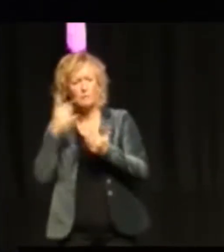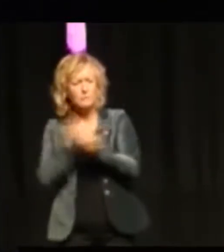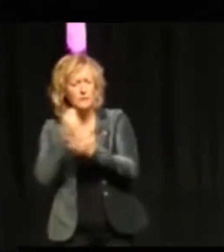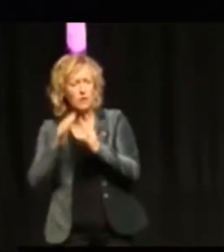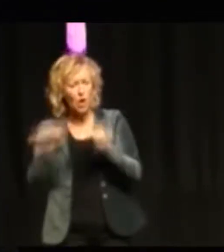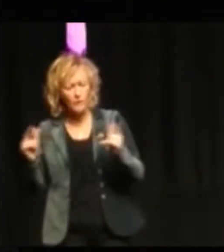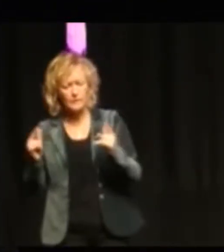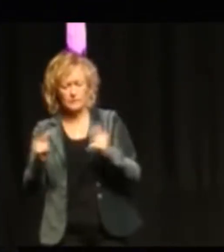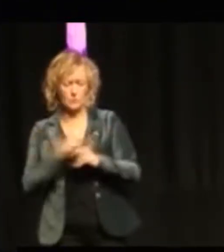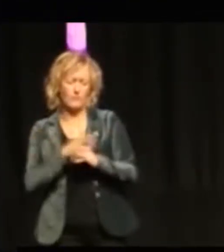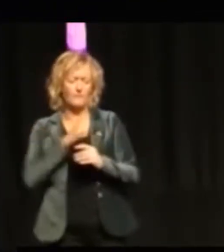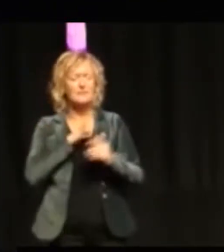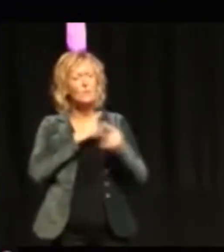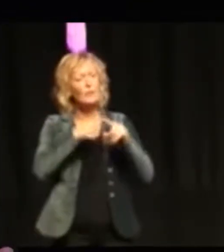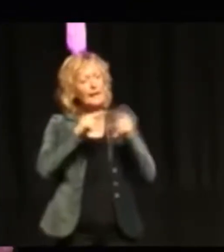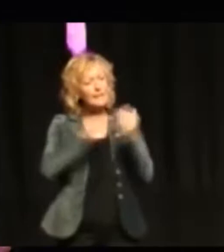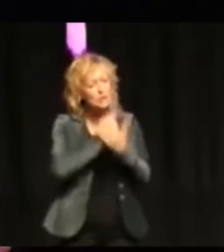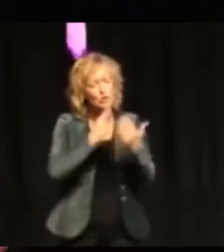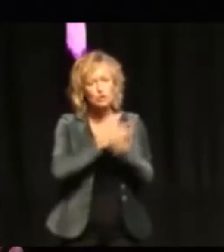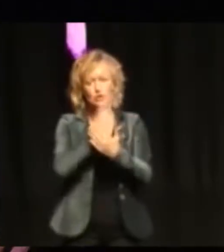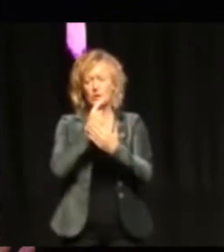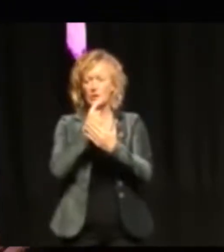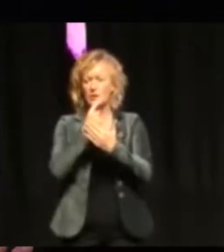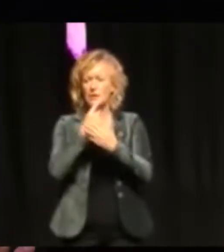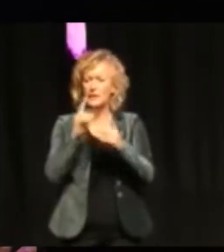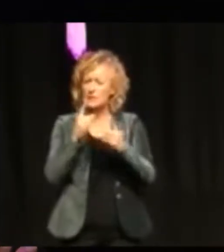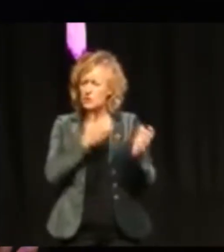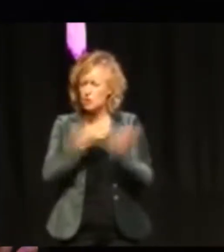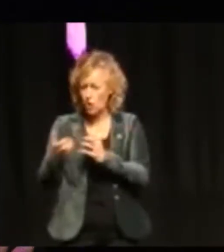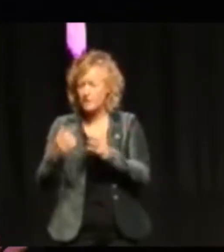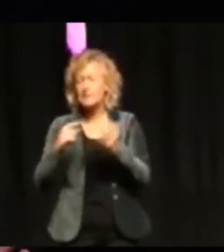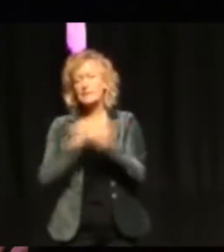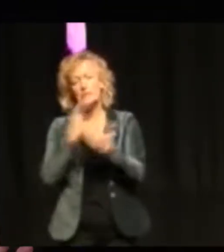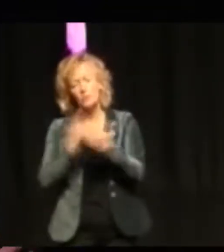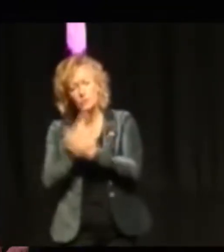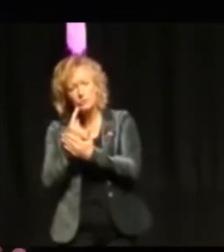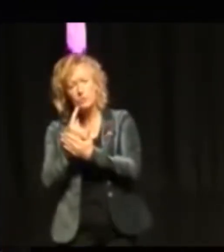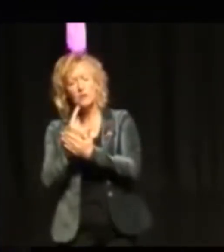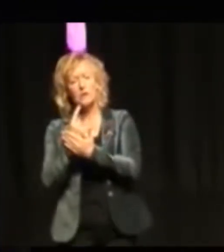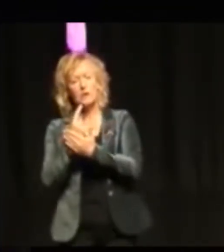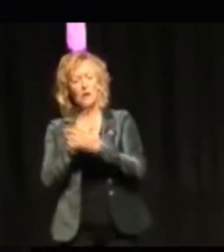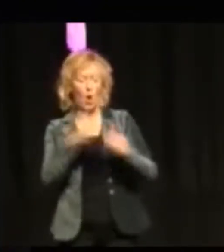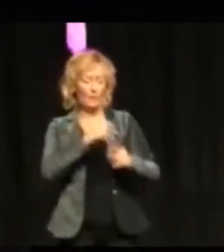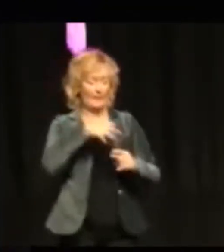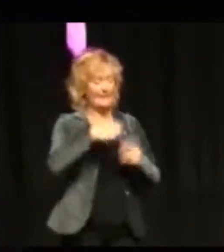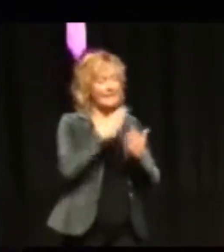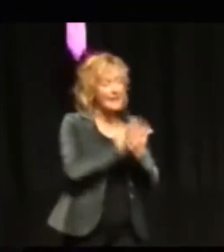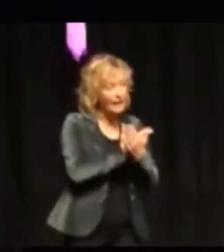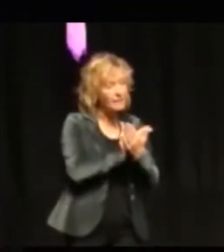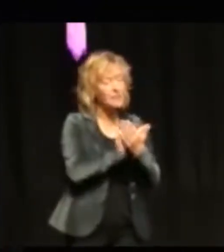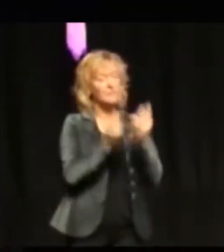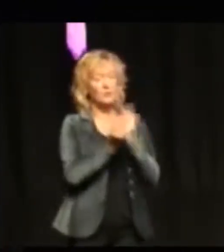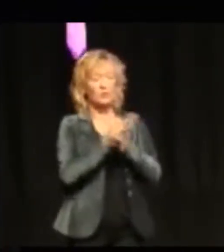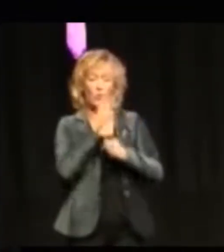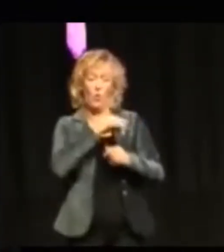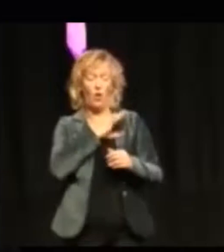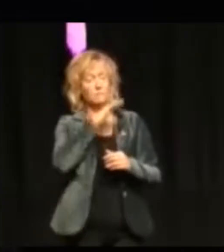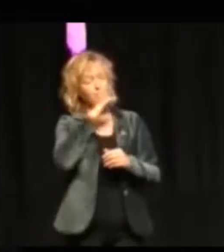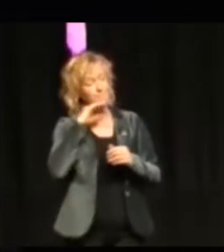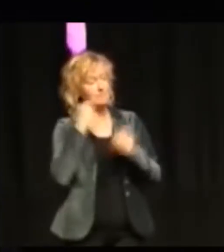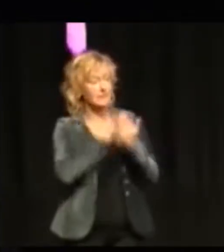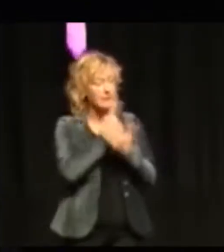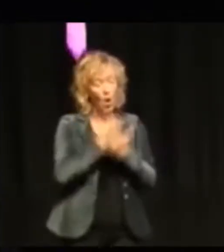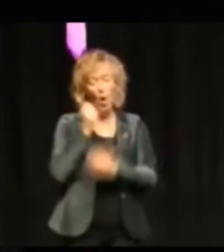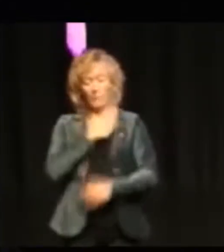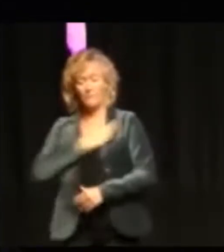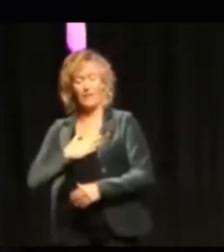have resources, so does that mean you don't have any resources, you have no duties at all? Does that mean if you're a rich country, you have complete duties, and if you're a